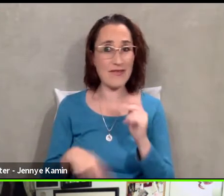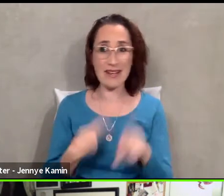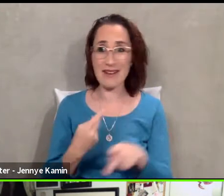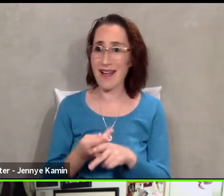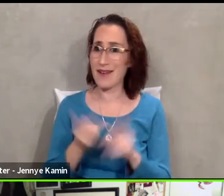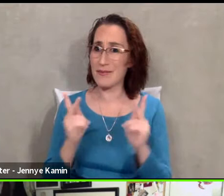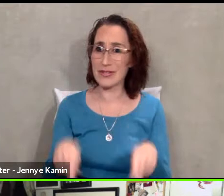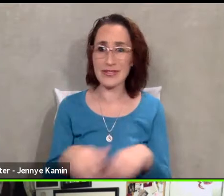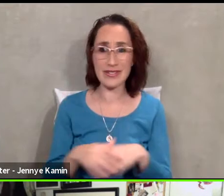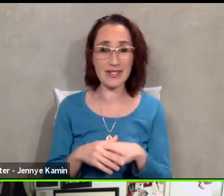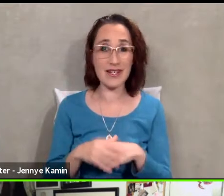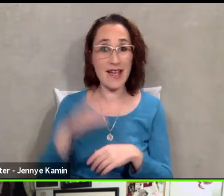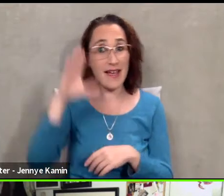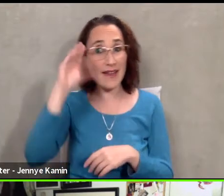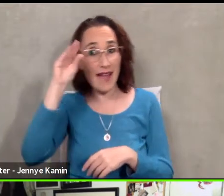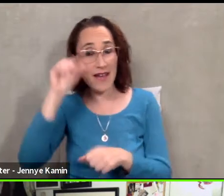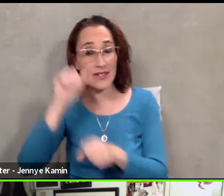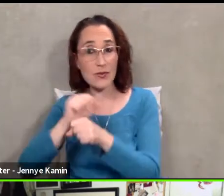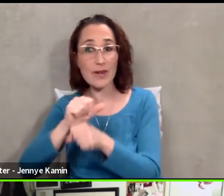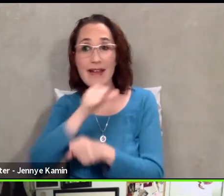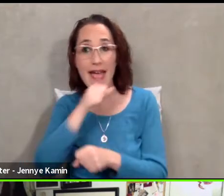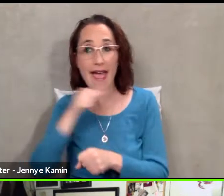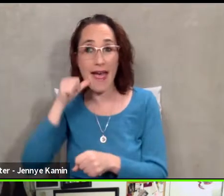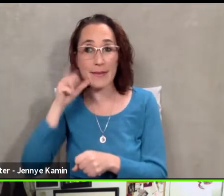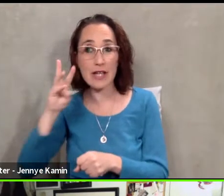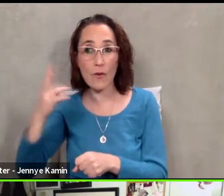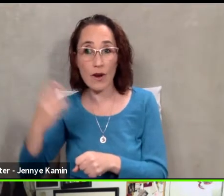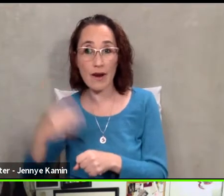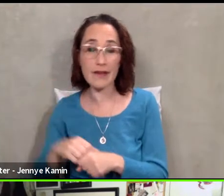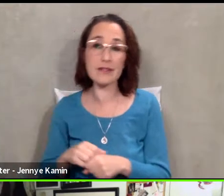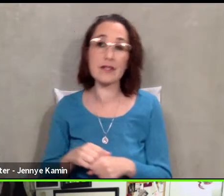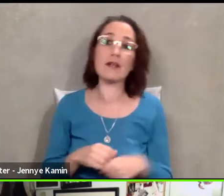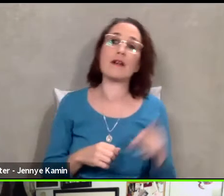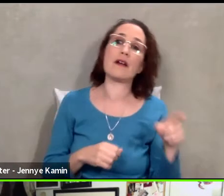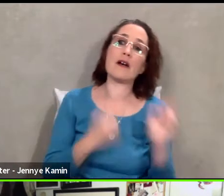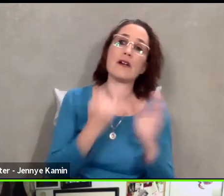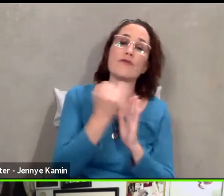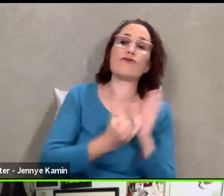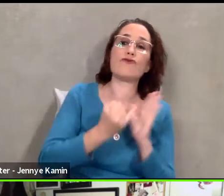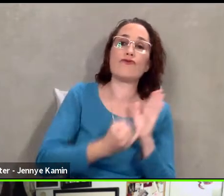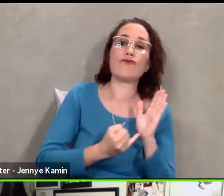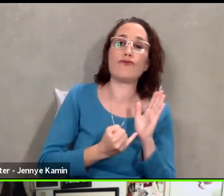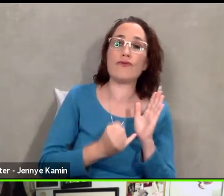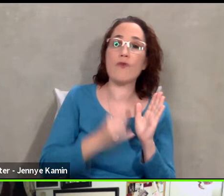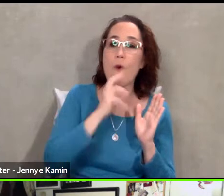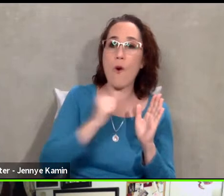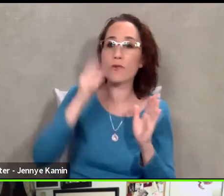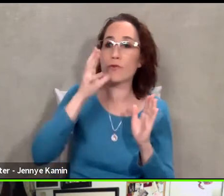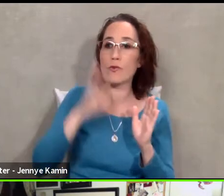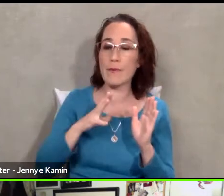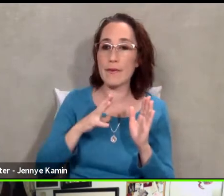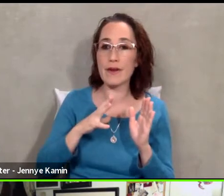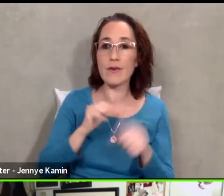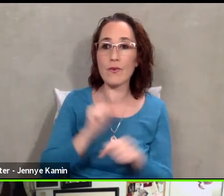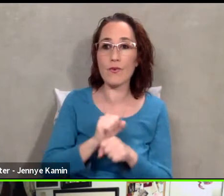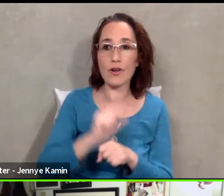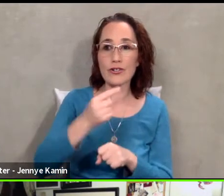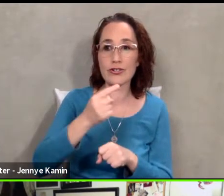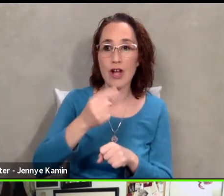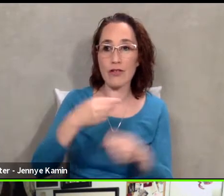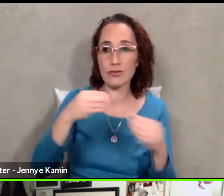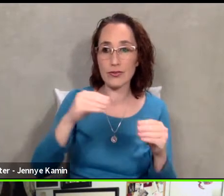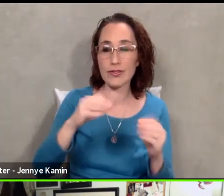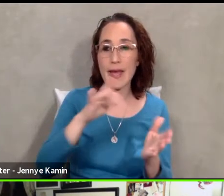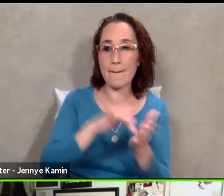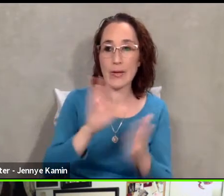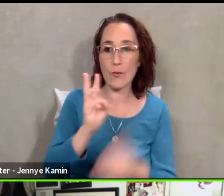drew guys that worked in Amazon warehouses. I drew like older women who worked in dollar stores, you know, in the Midwest.